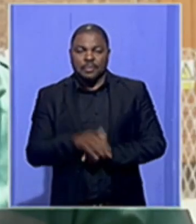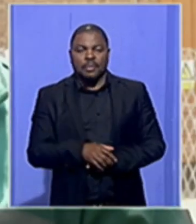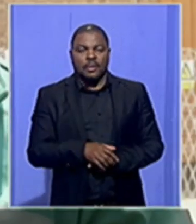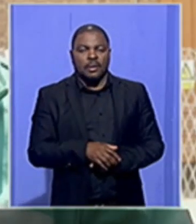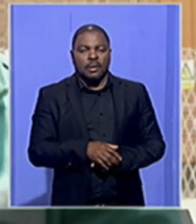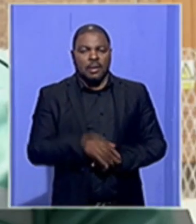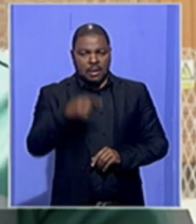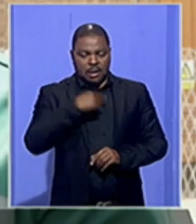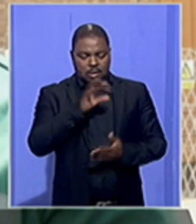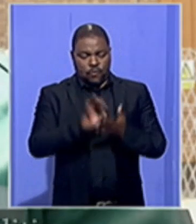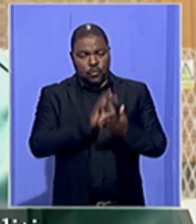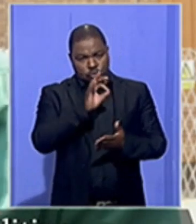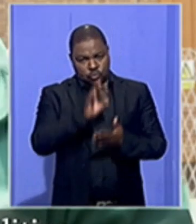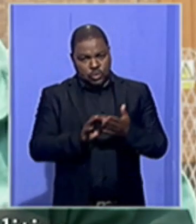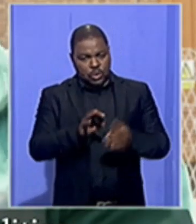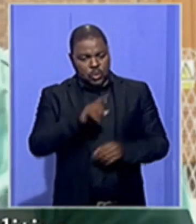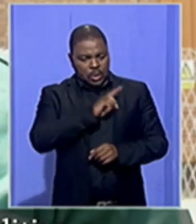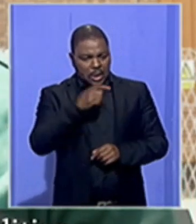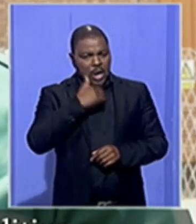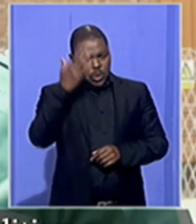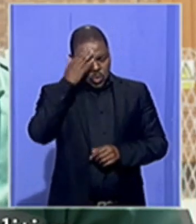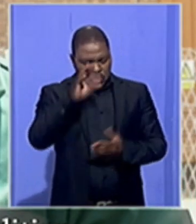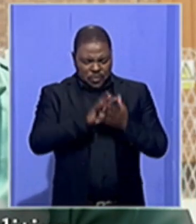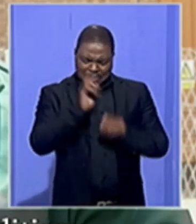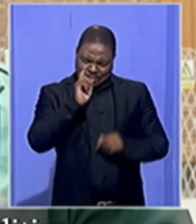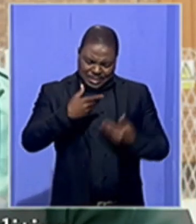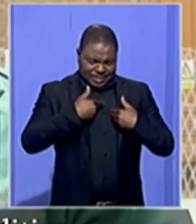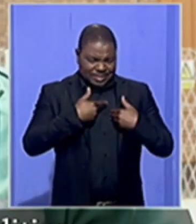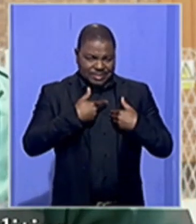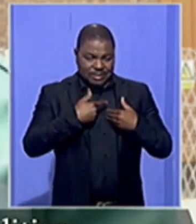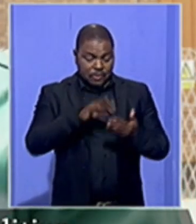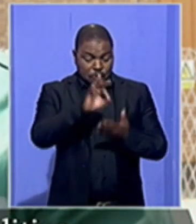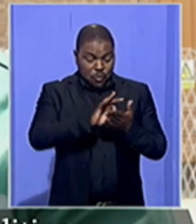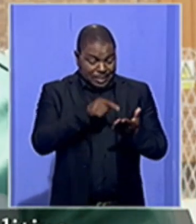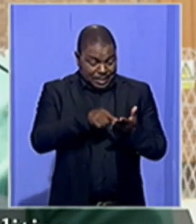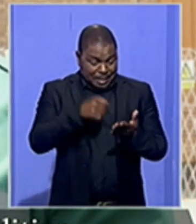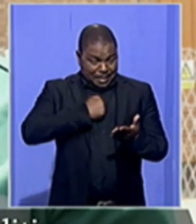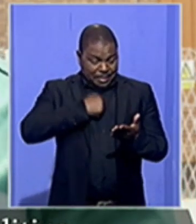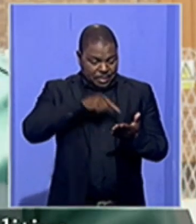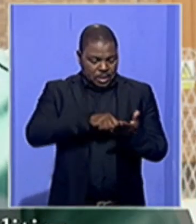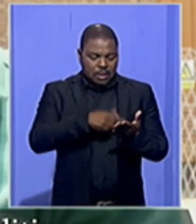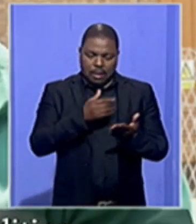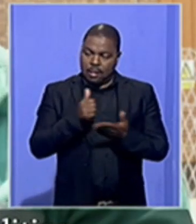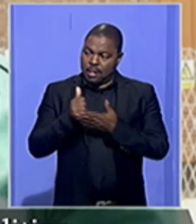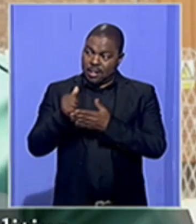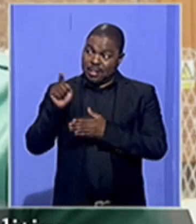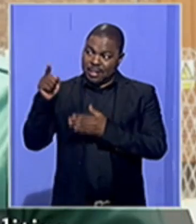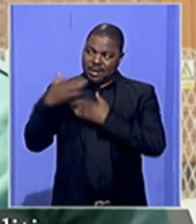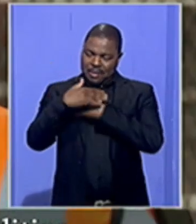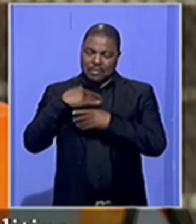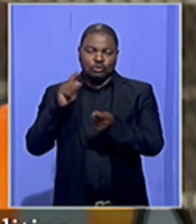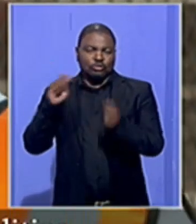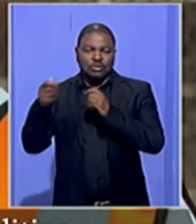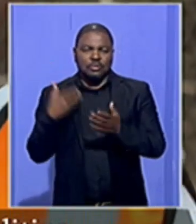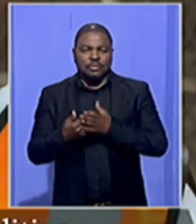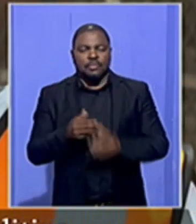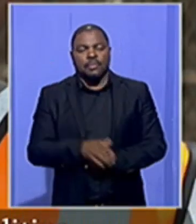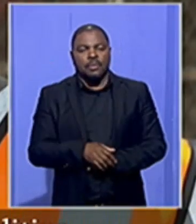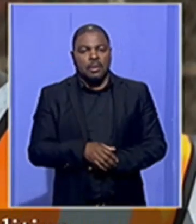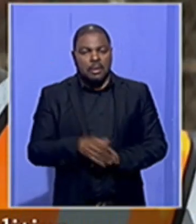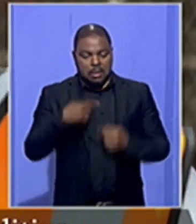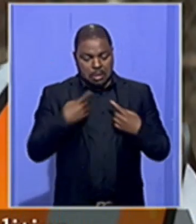gore tshwantse ba ke vote and vote ya ka ke yona e ka tlisang change in my country. Ke mo South Africa